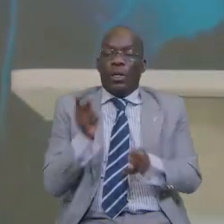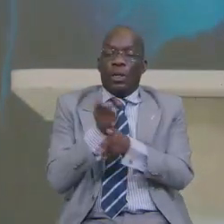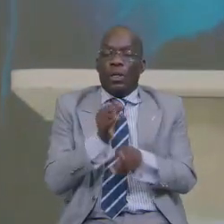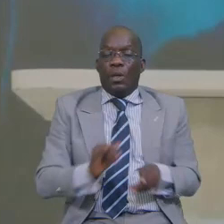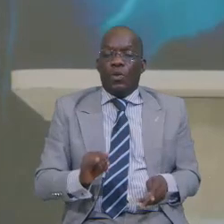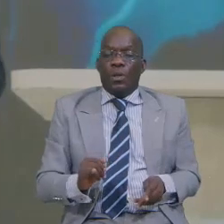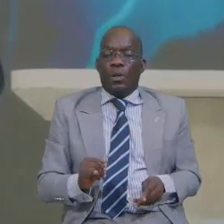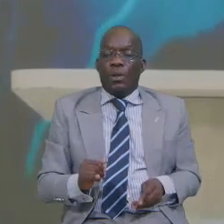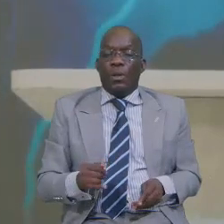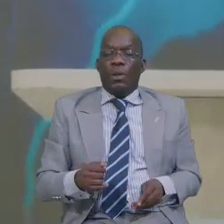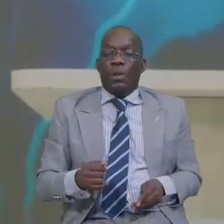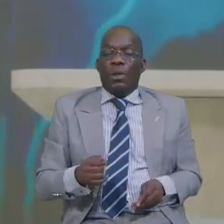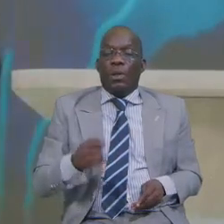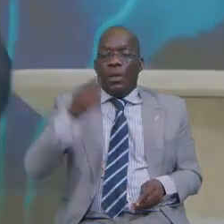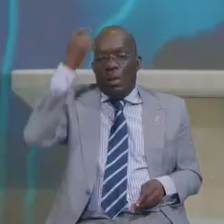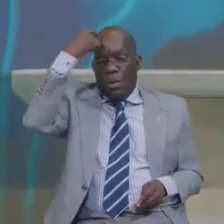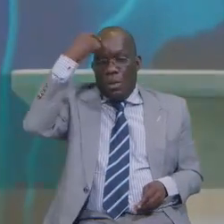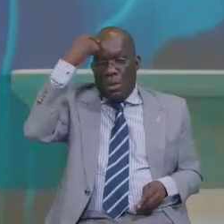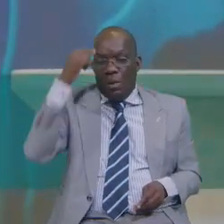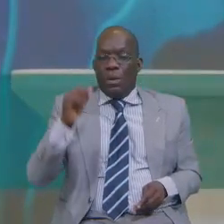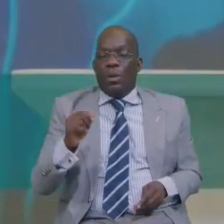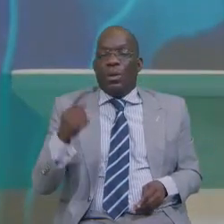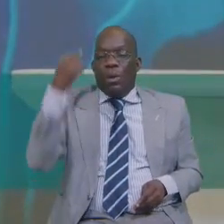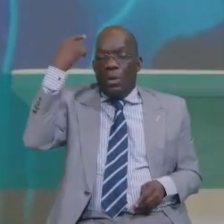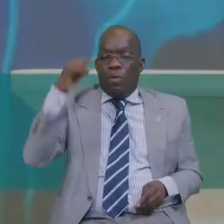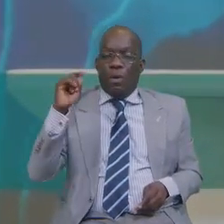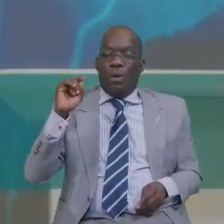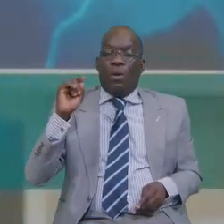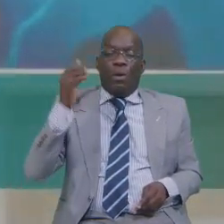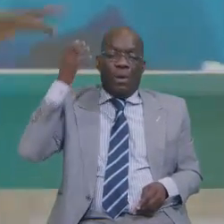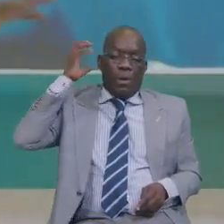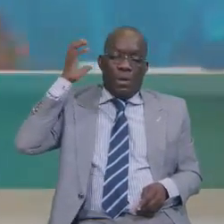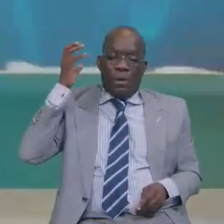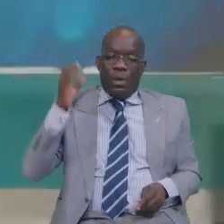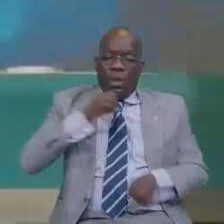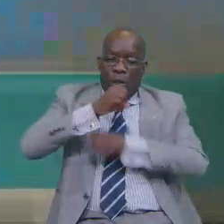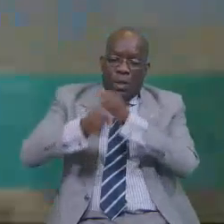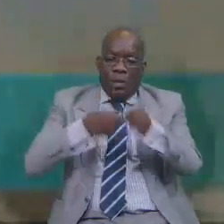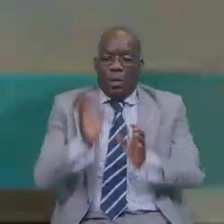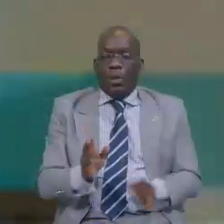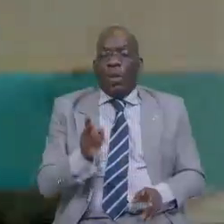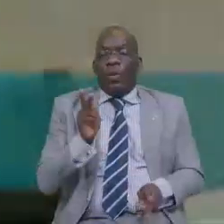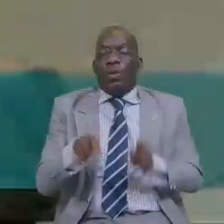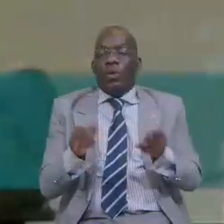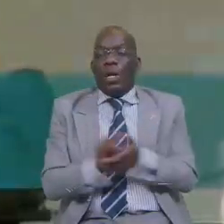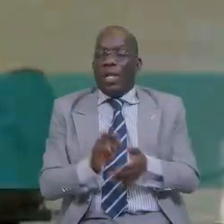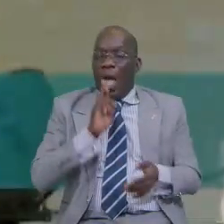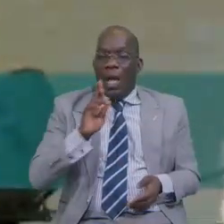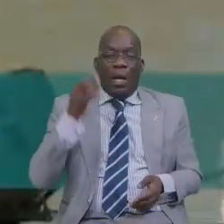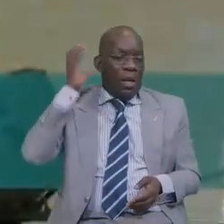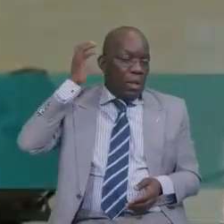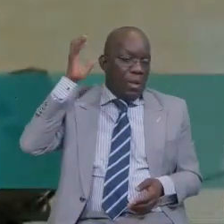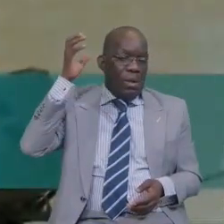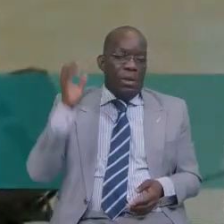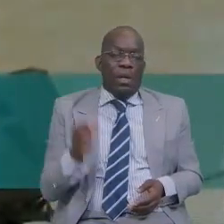sanity for insane sufferers. Those who have been insane, the lunatics,